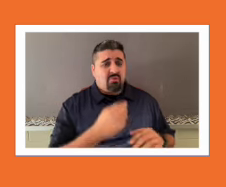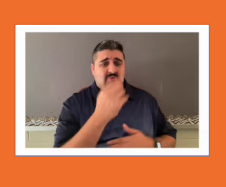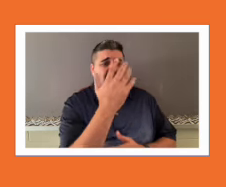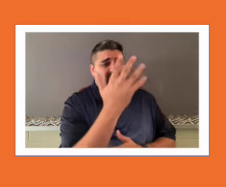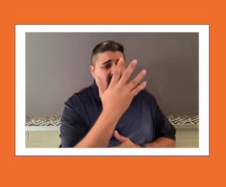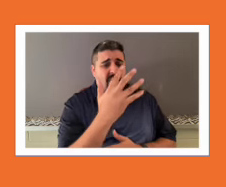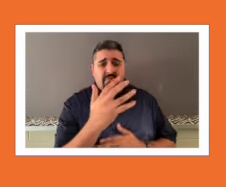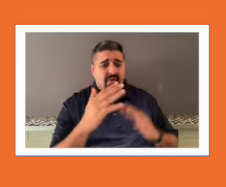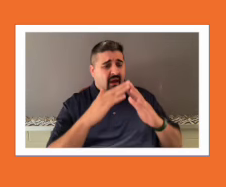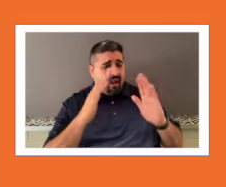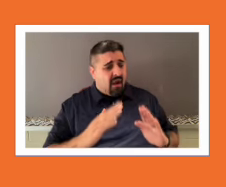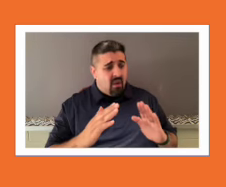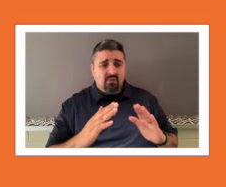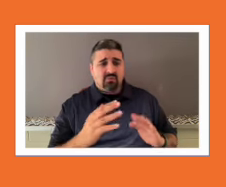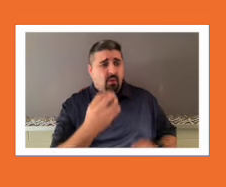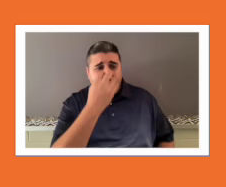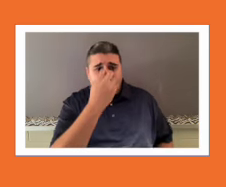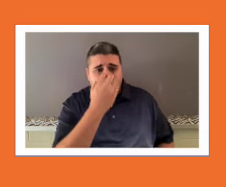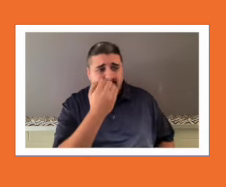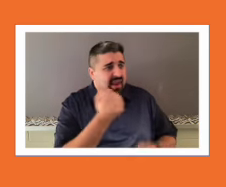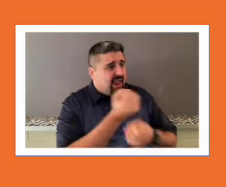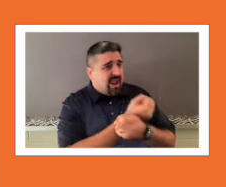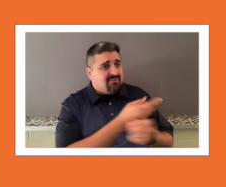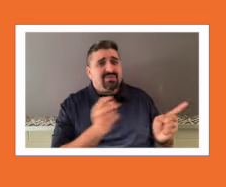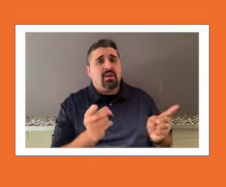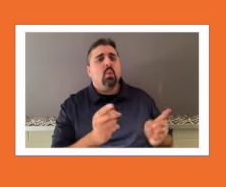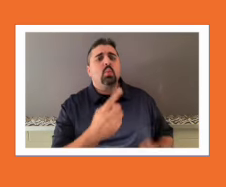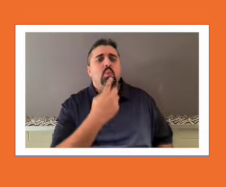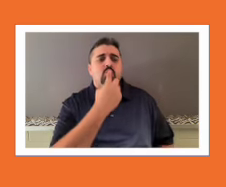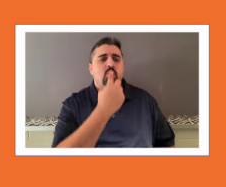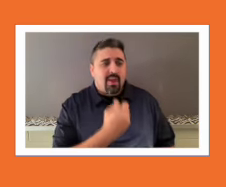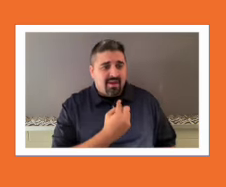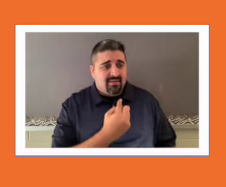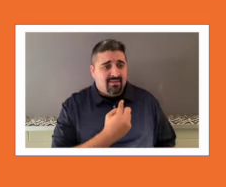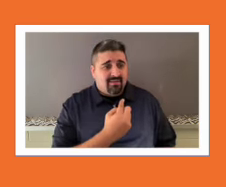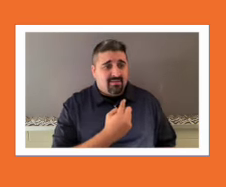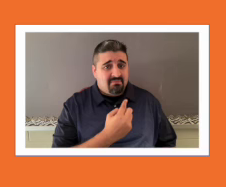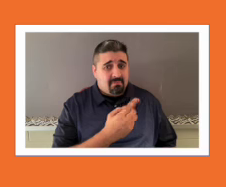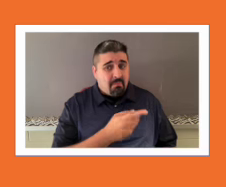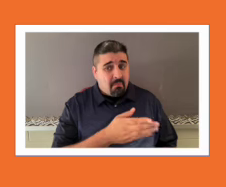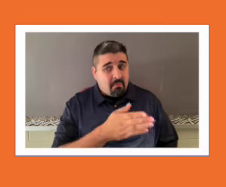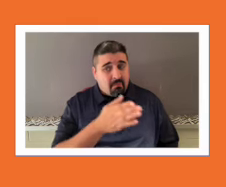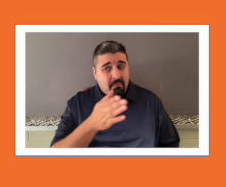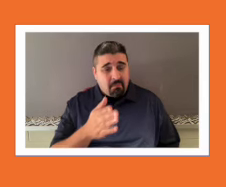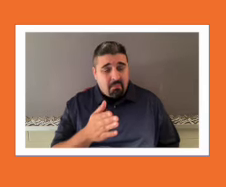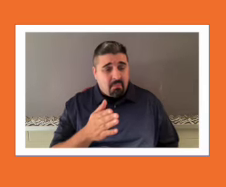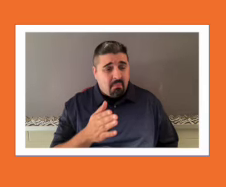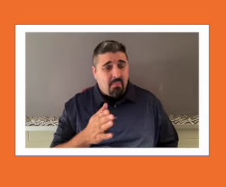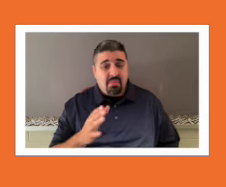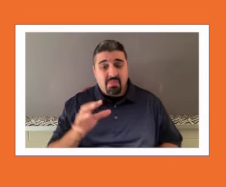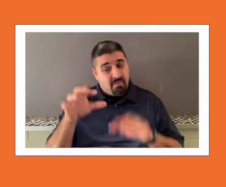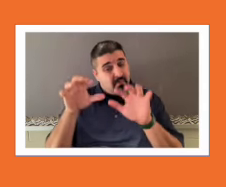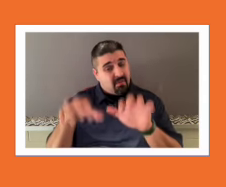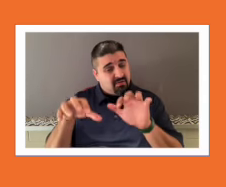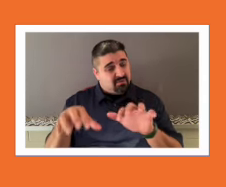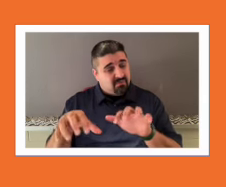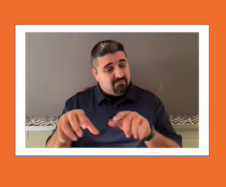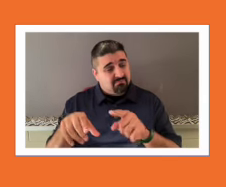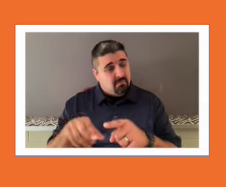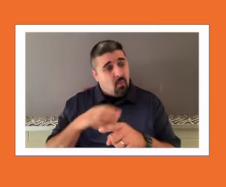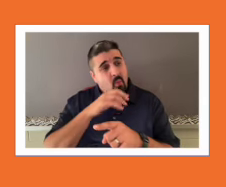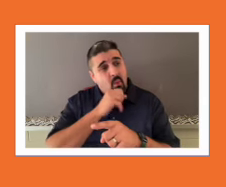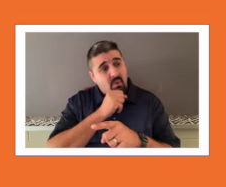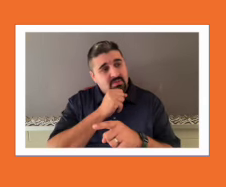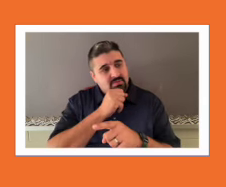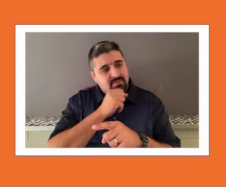tell you why. Harry painted a red monster over the yellow picture of your